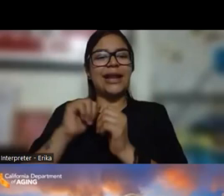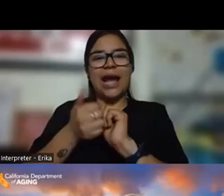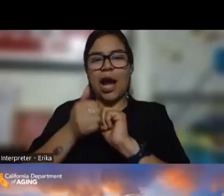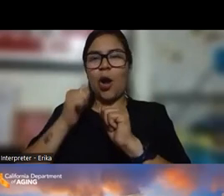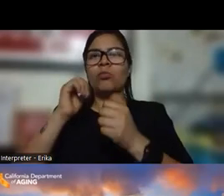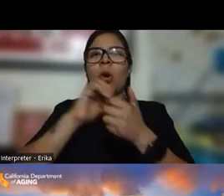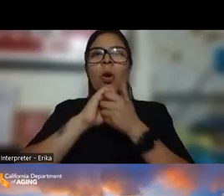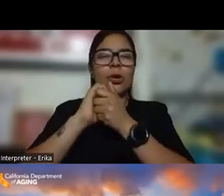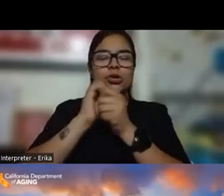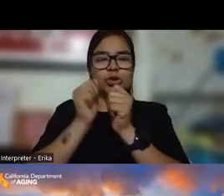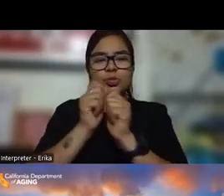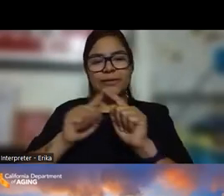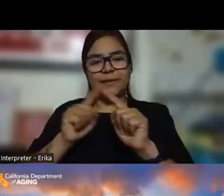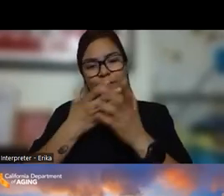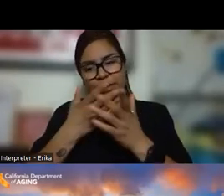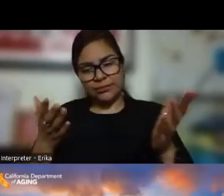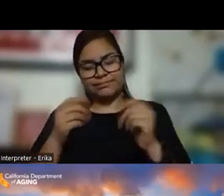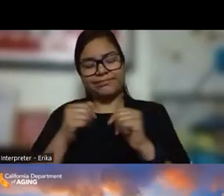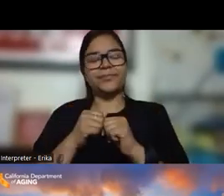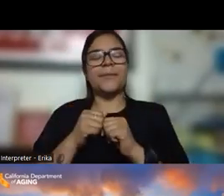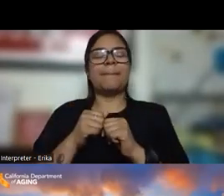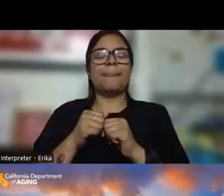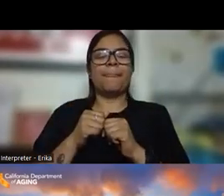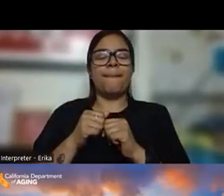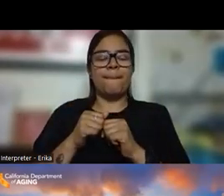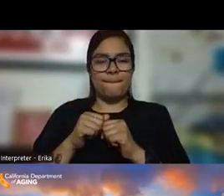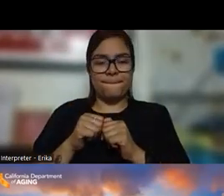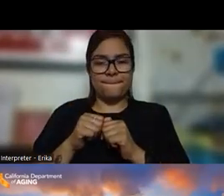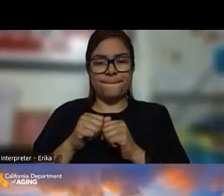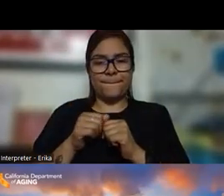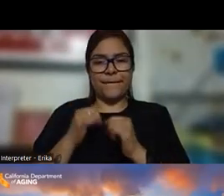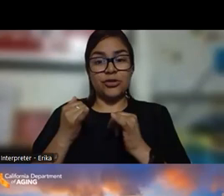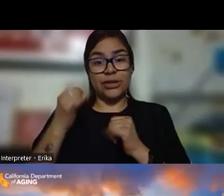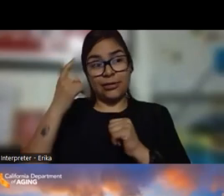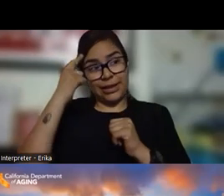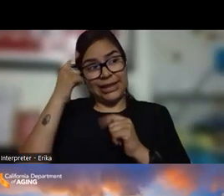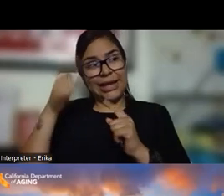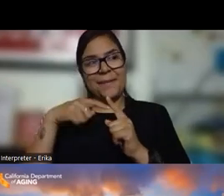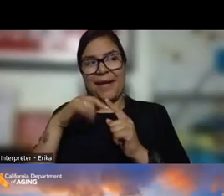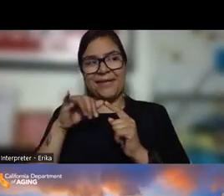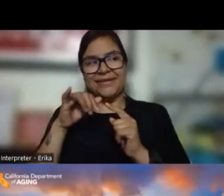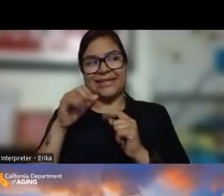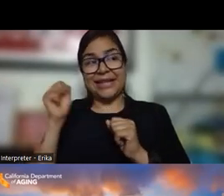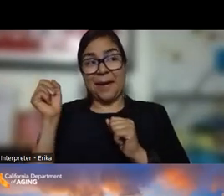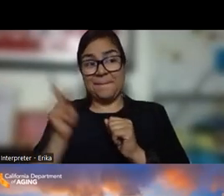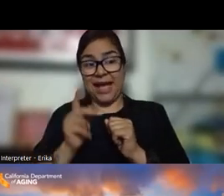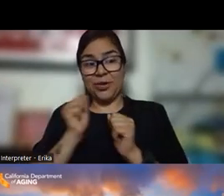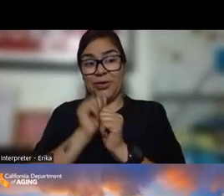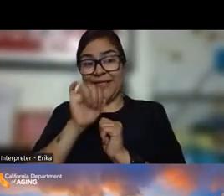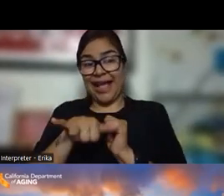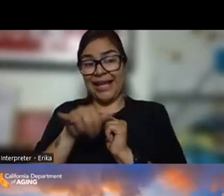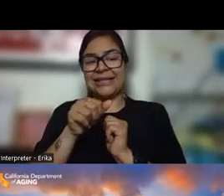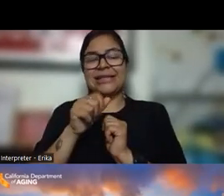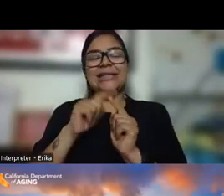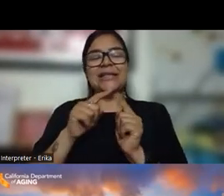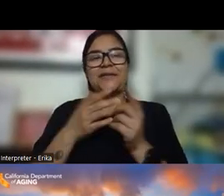improvements and expansions, as well as community impact. So I think I can come back once that evaluation has been worked out with